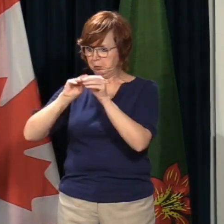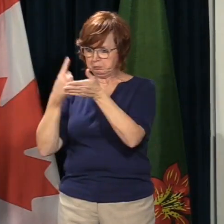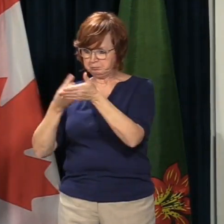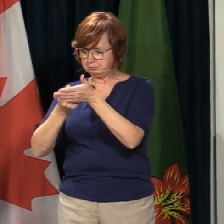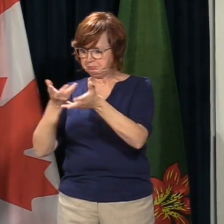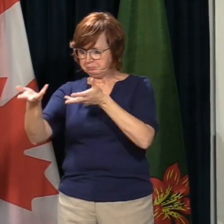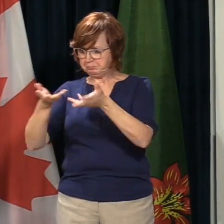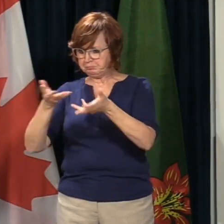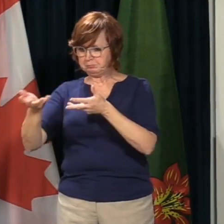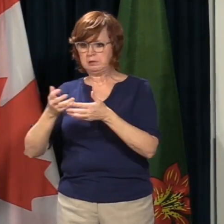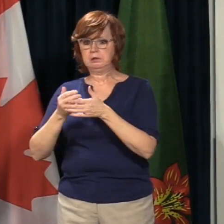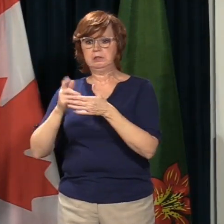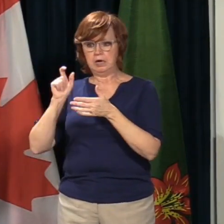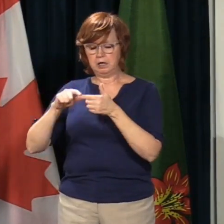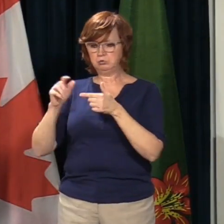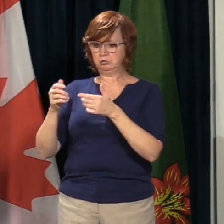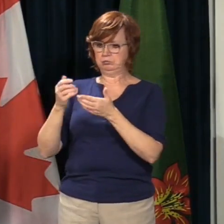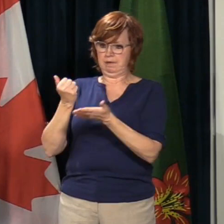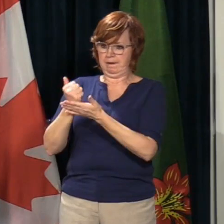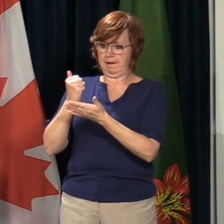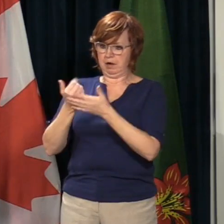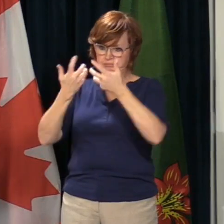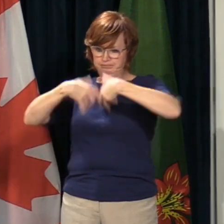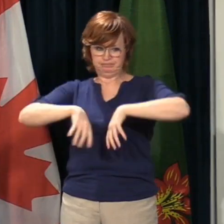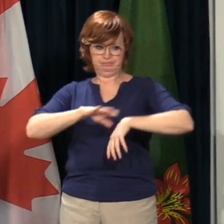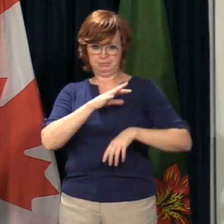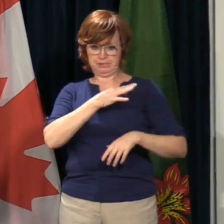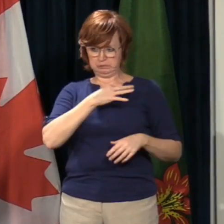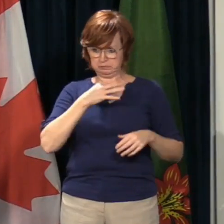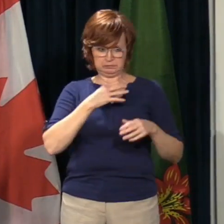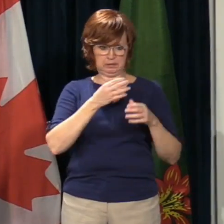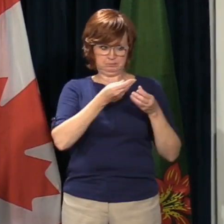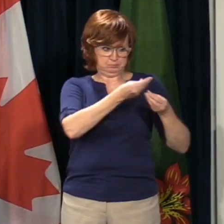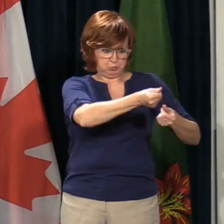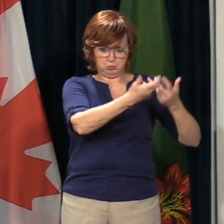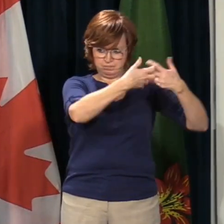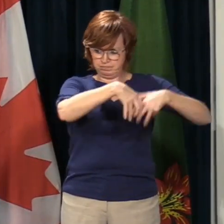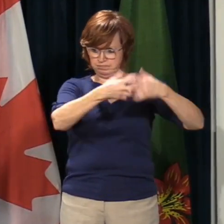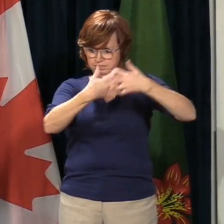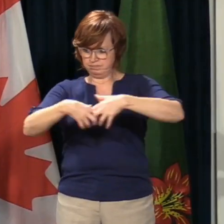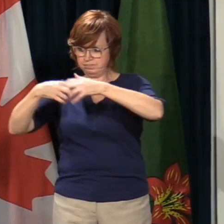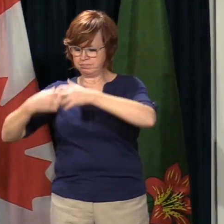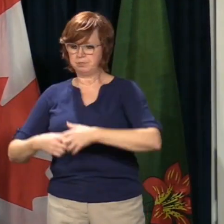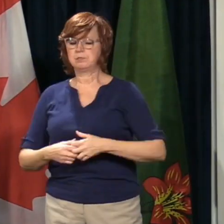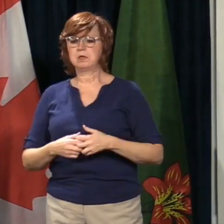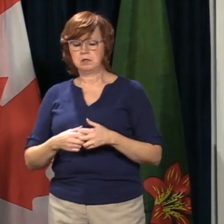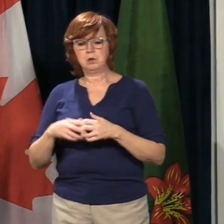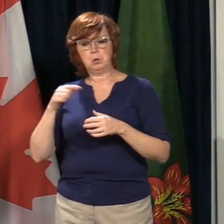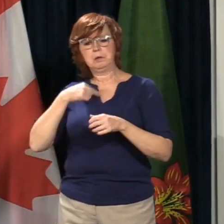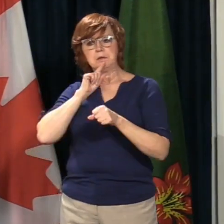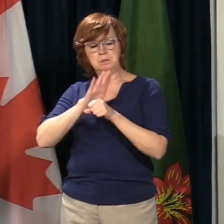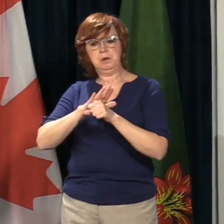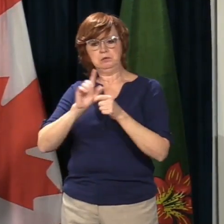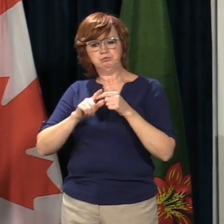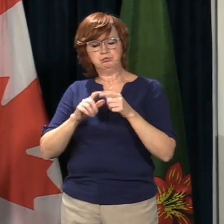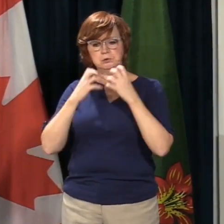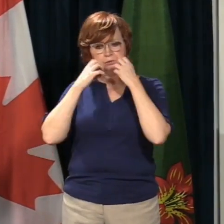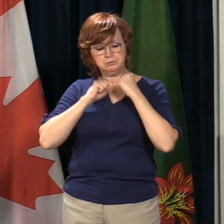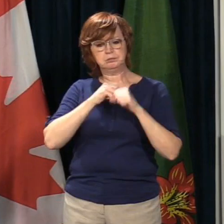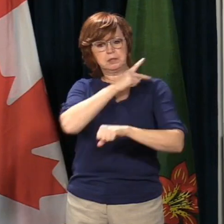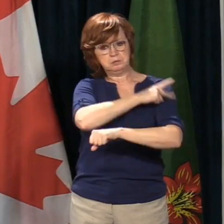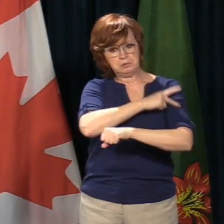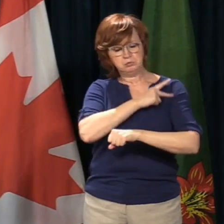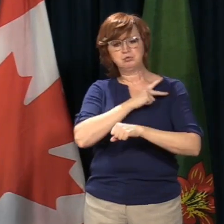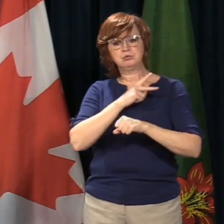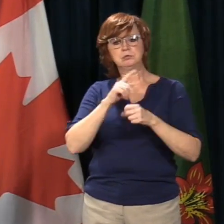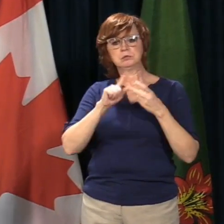leadership in these uncertain times. We are all committed to putting the safety of our clients, residents, and healthcare workers first. Because of our